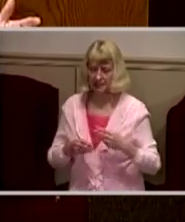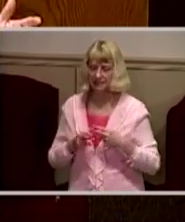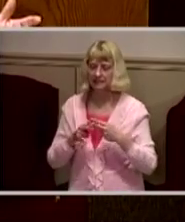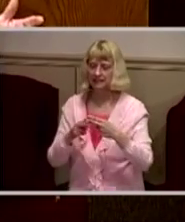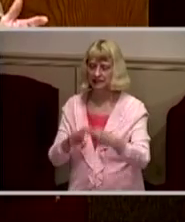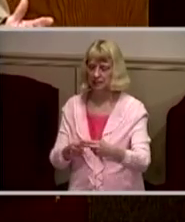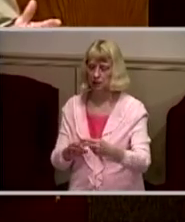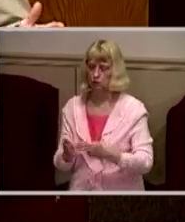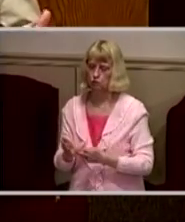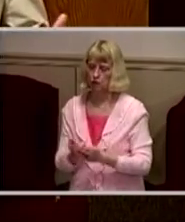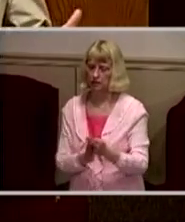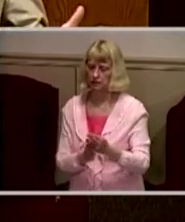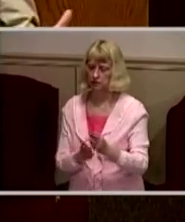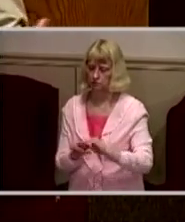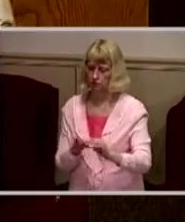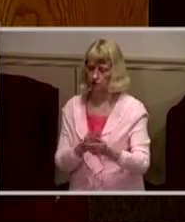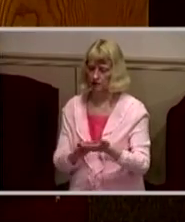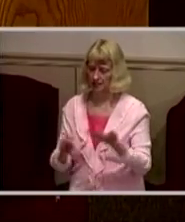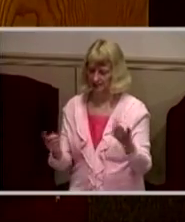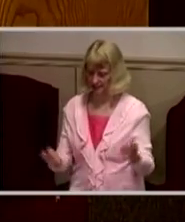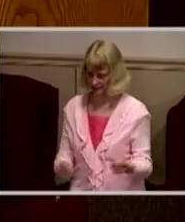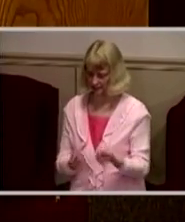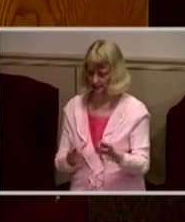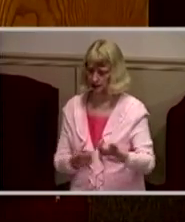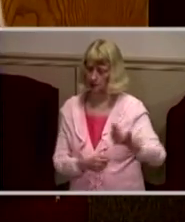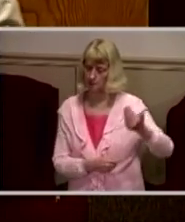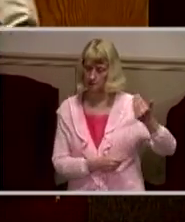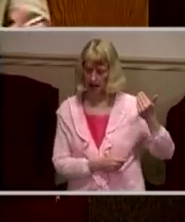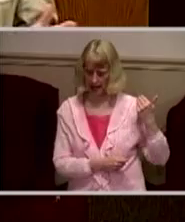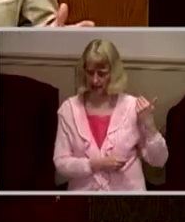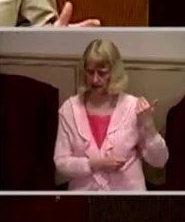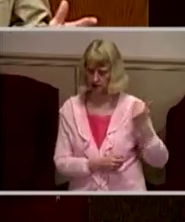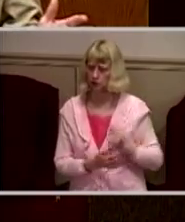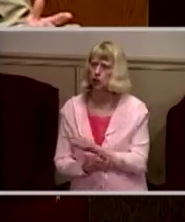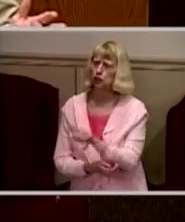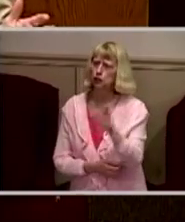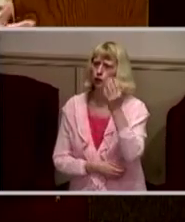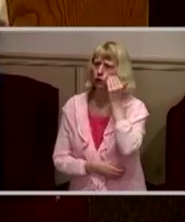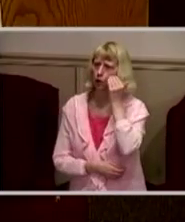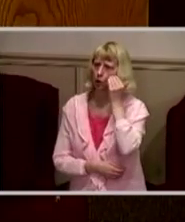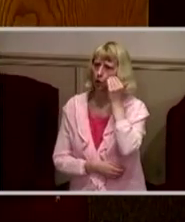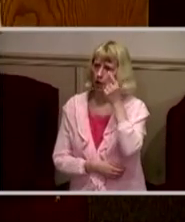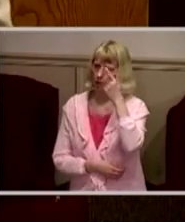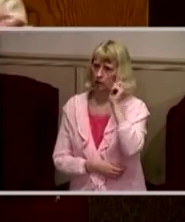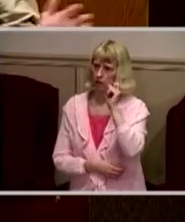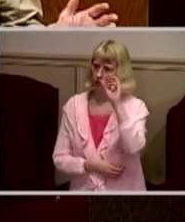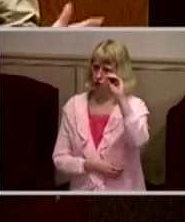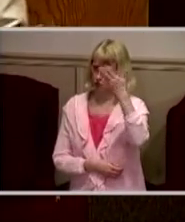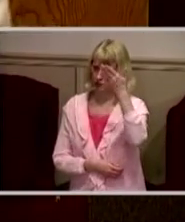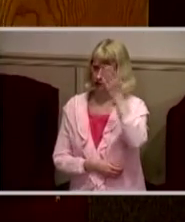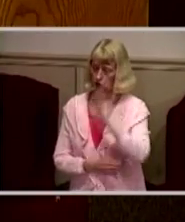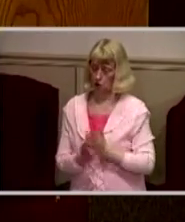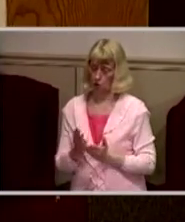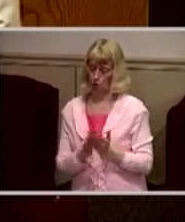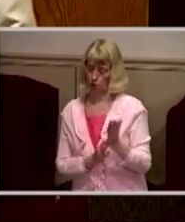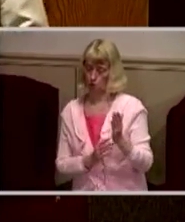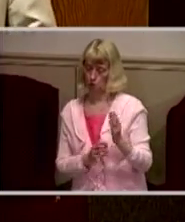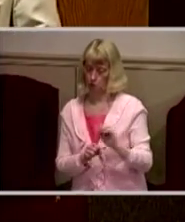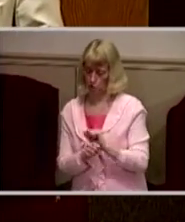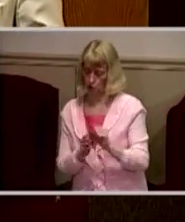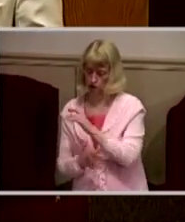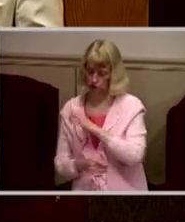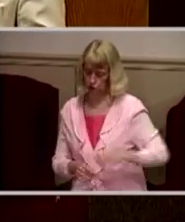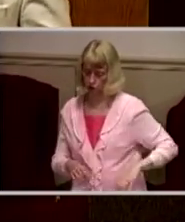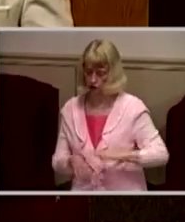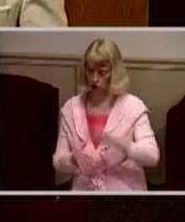his righteousness for the remission of sins that are past. Do you know something? Because of the grace of God and through the work of Jesus Christ